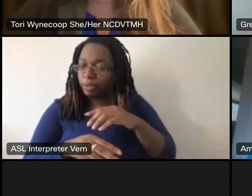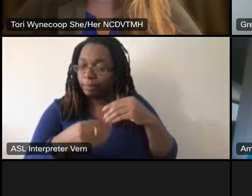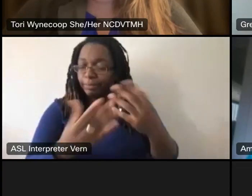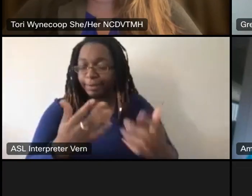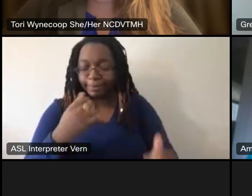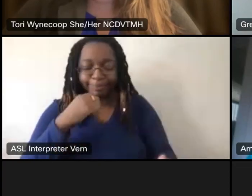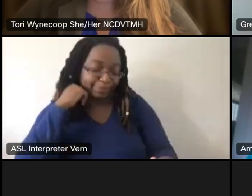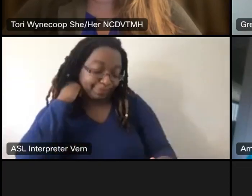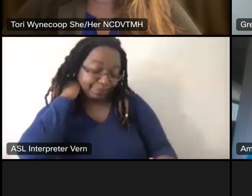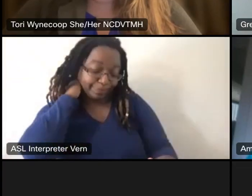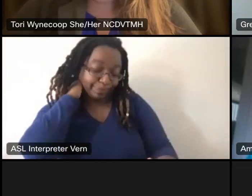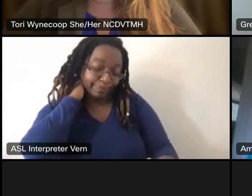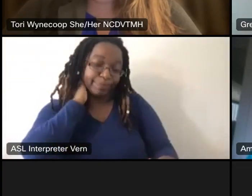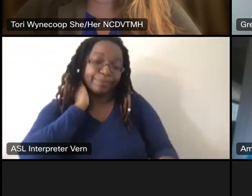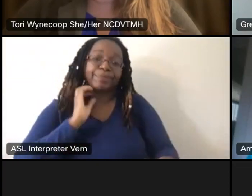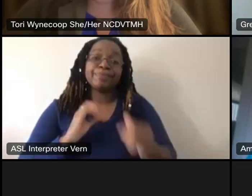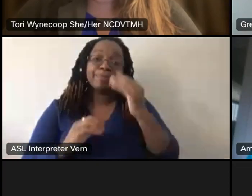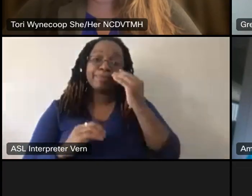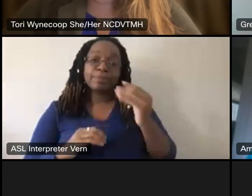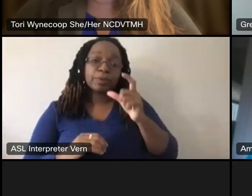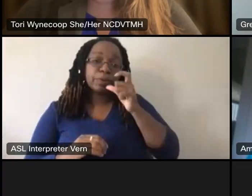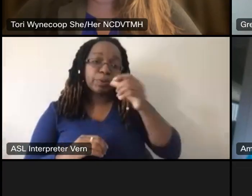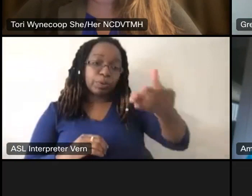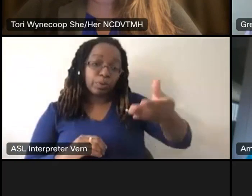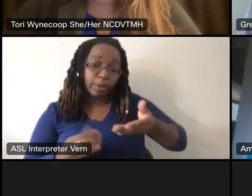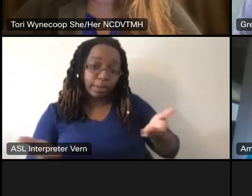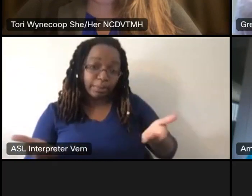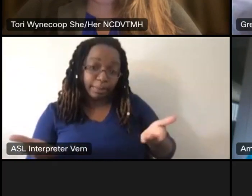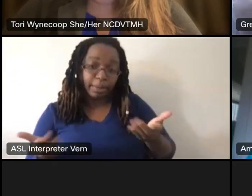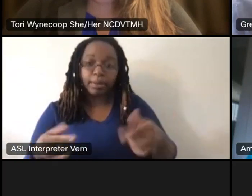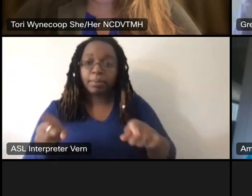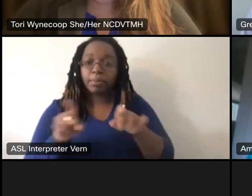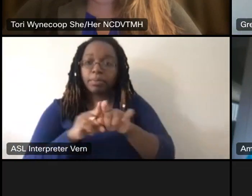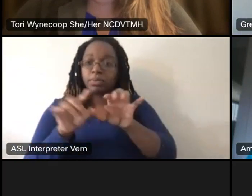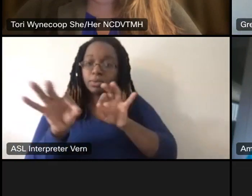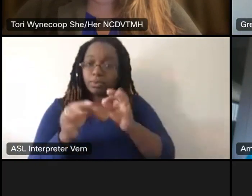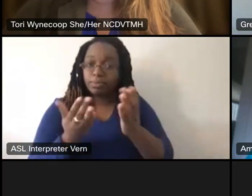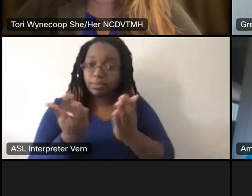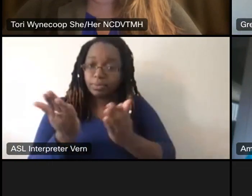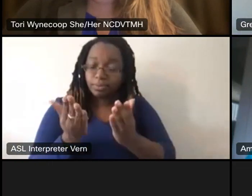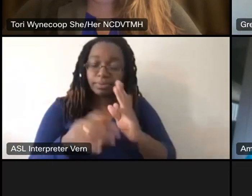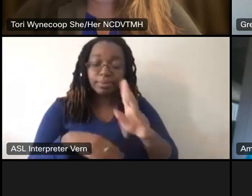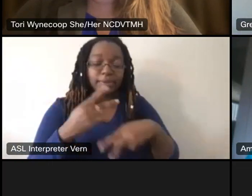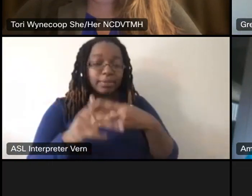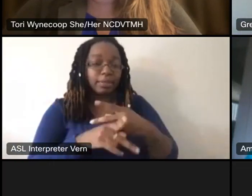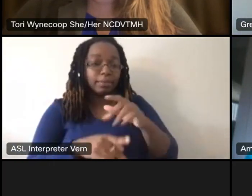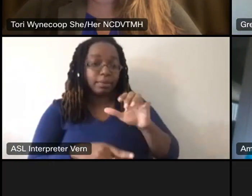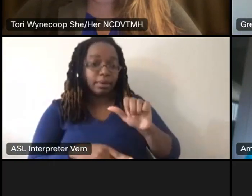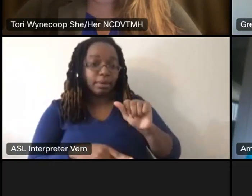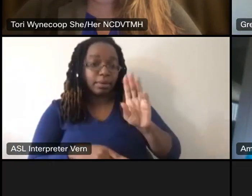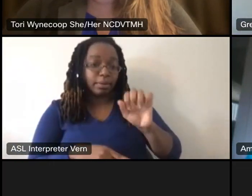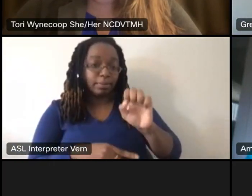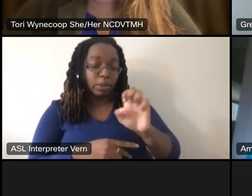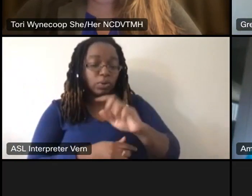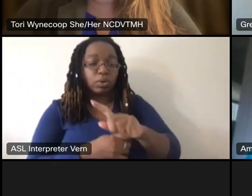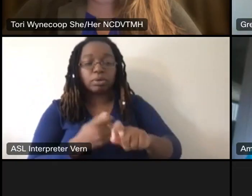that who's welcome here, and also are they describing services and types of abuse that our potential clientele or older adults